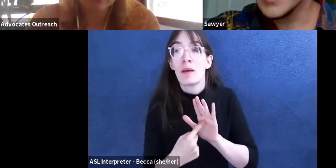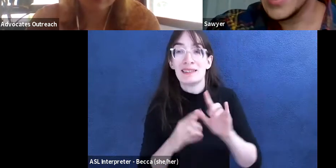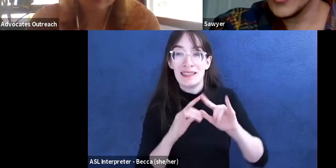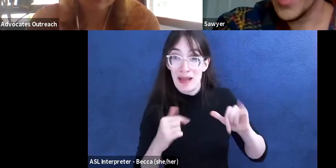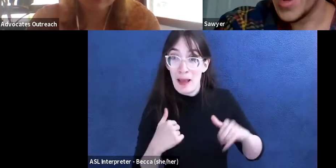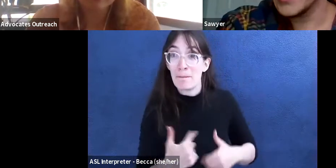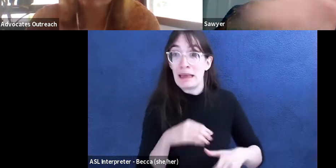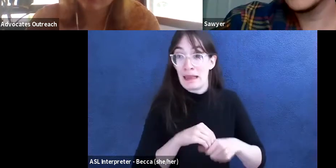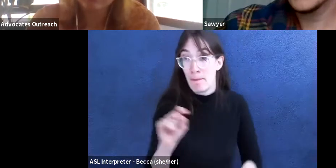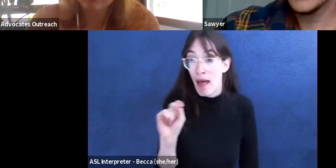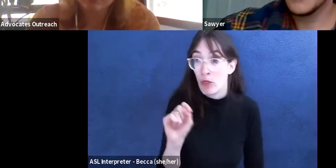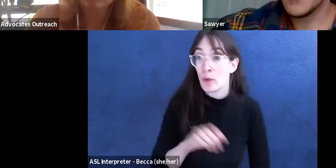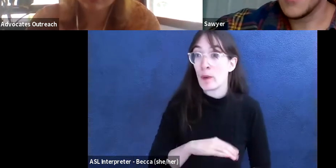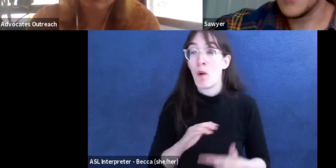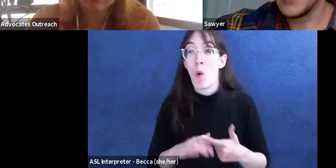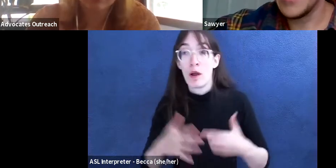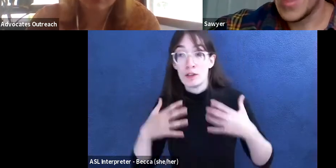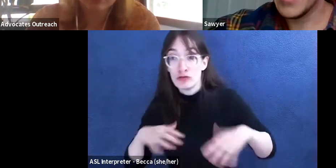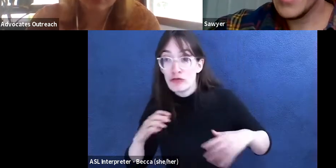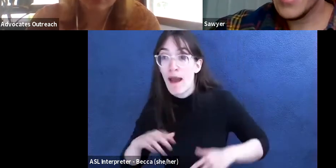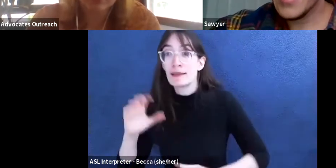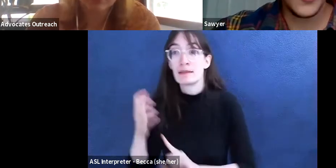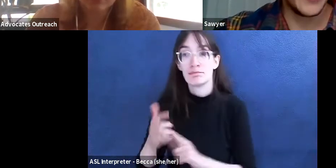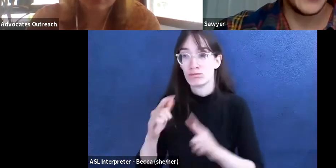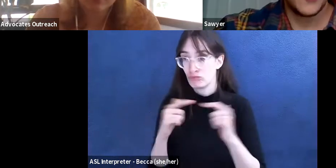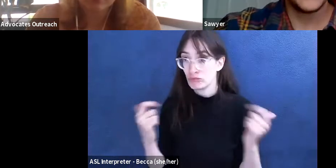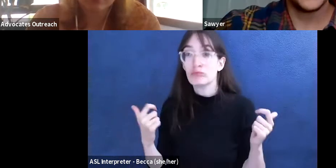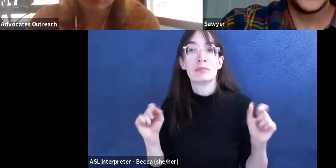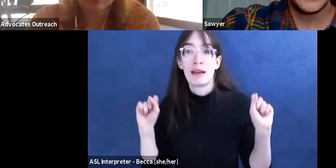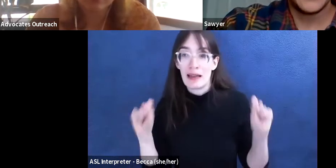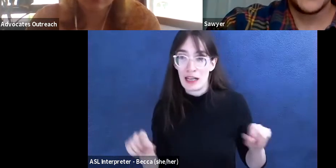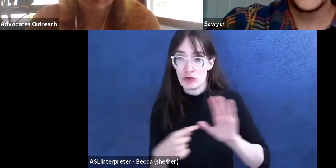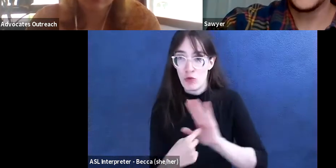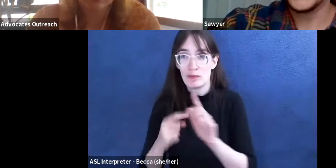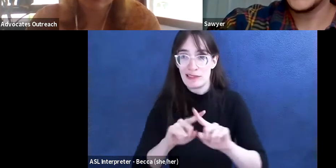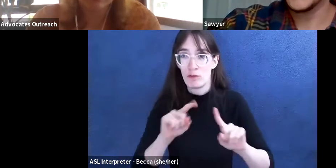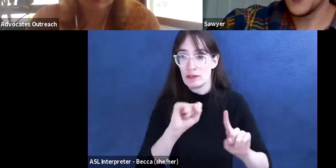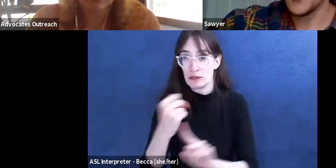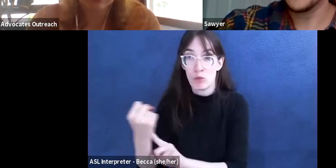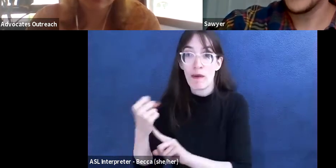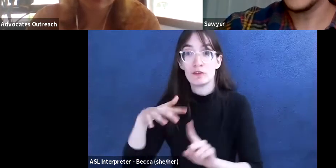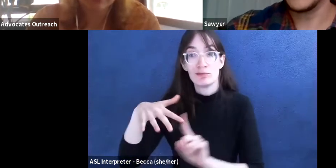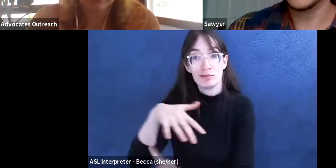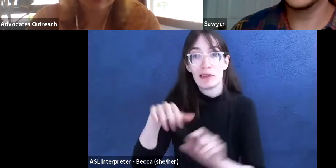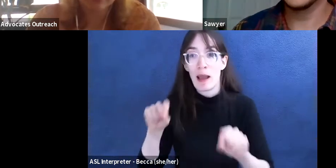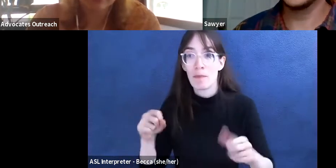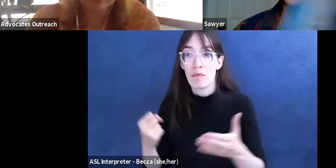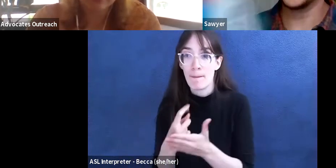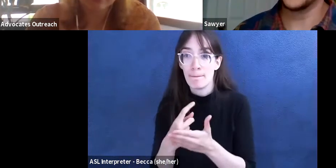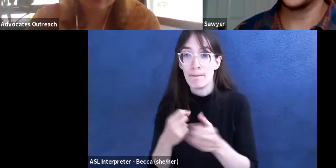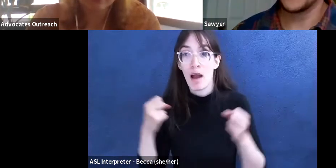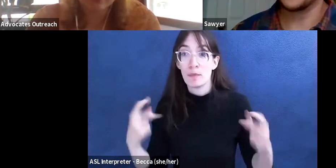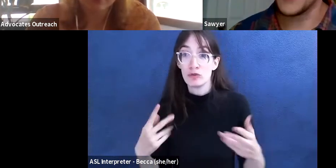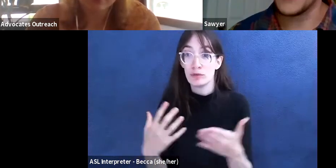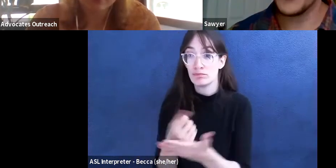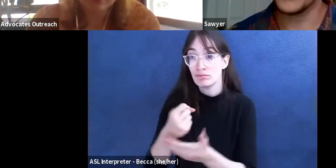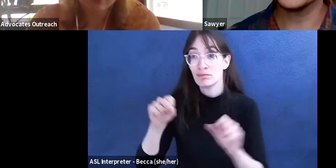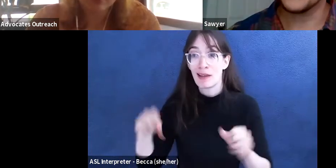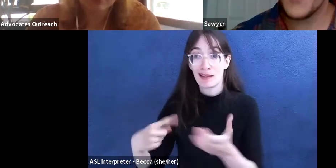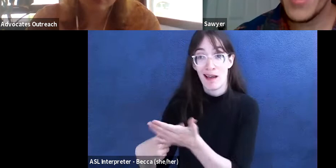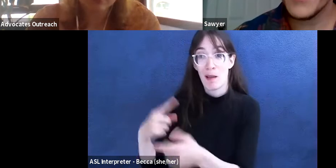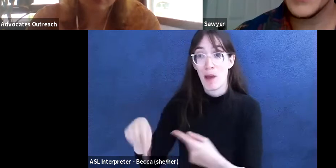a new version of it that just came out in 2021. And I've got a copy of it. It's one of my son's favorites right